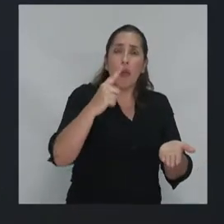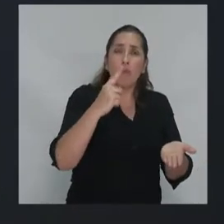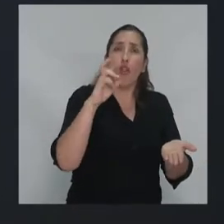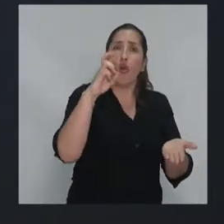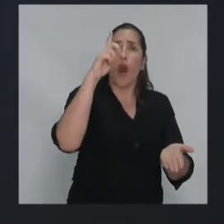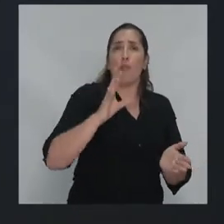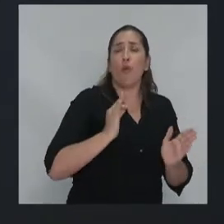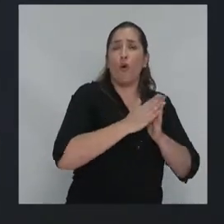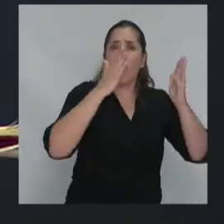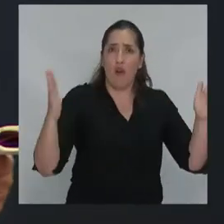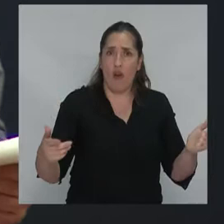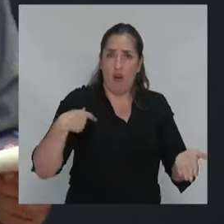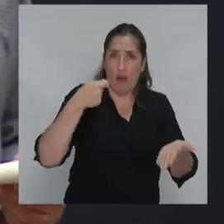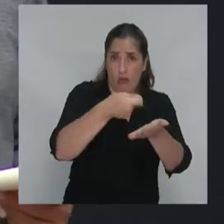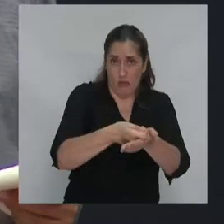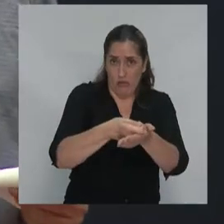Number four.